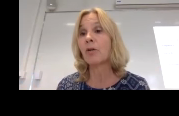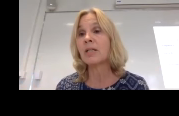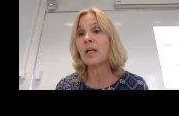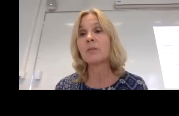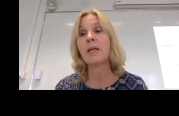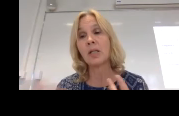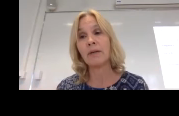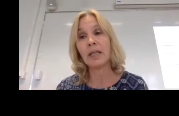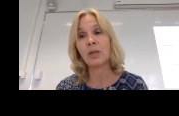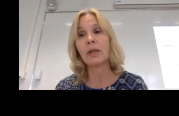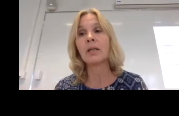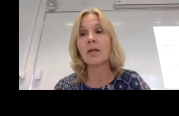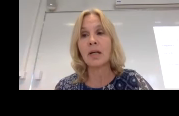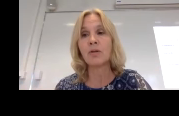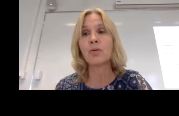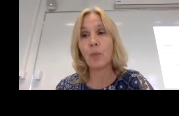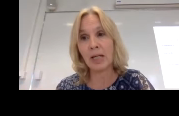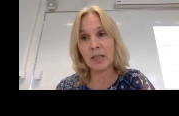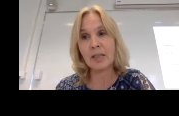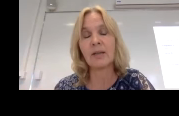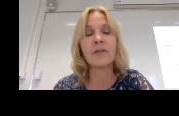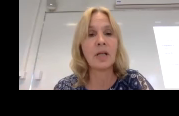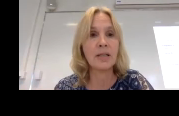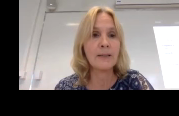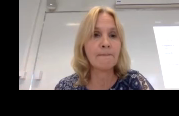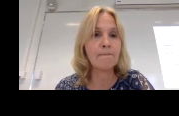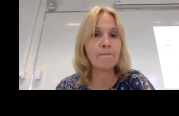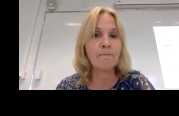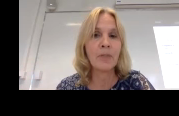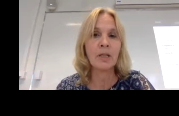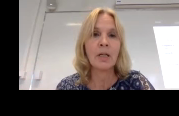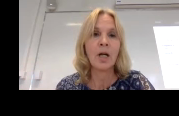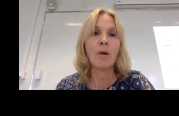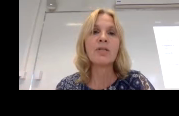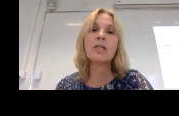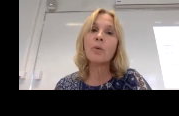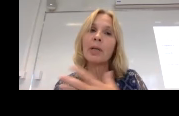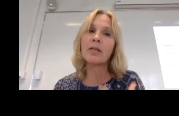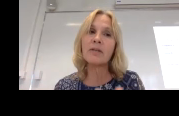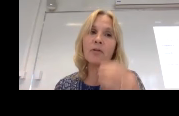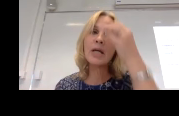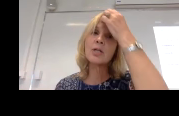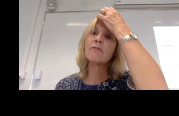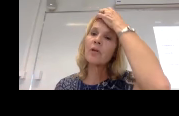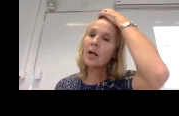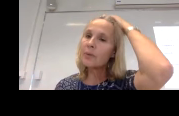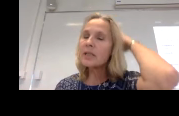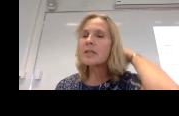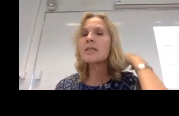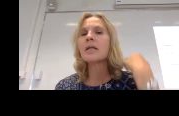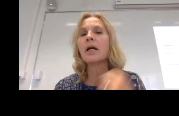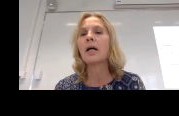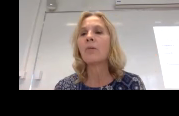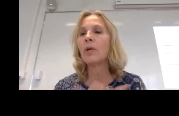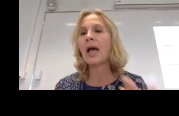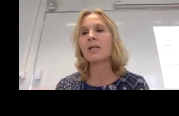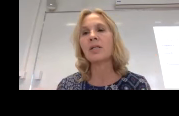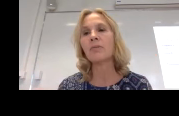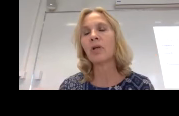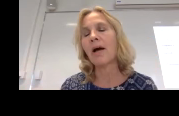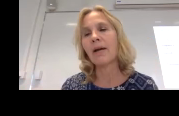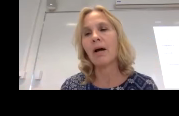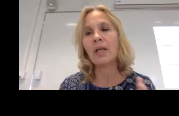to be telling you about today is based on the hearing non-signers ratings of signs. All right, so this is where we got this information. For concreteness, we